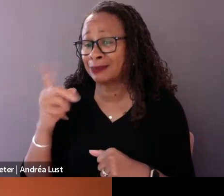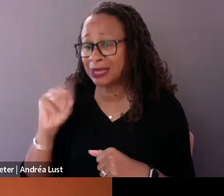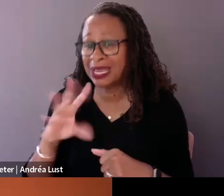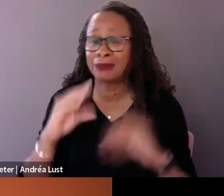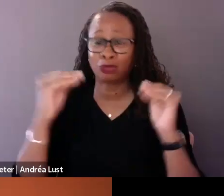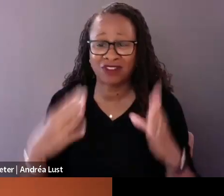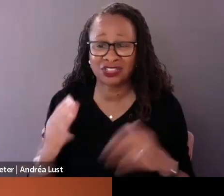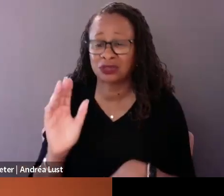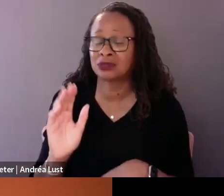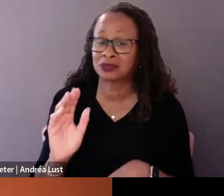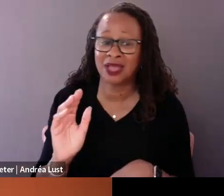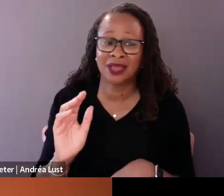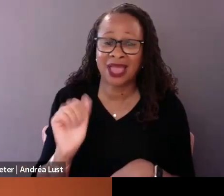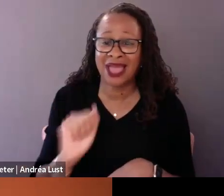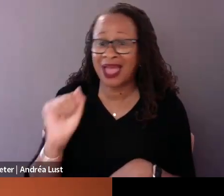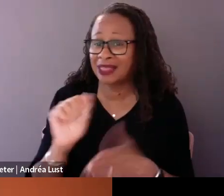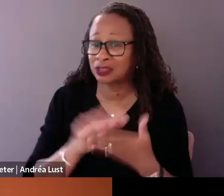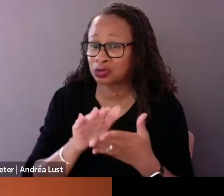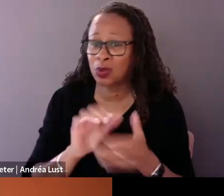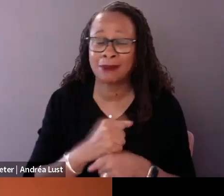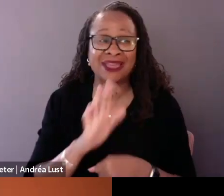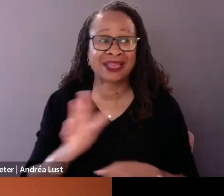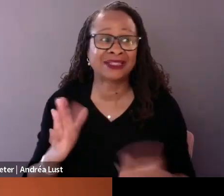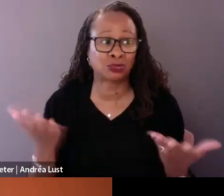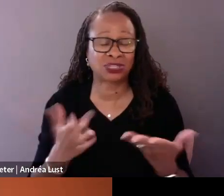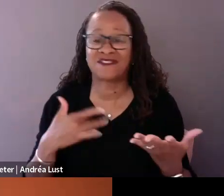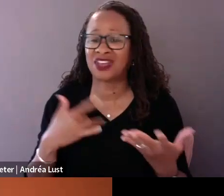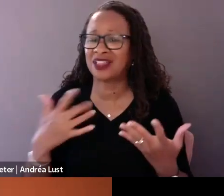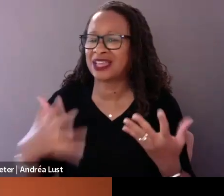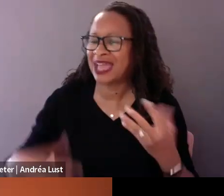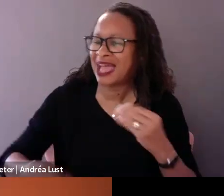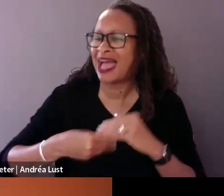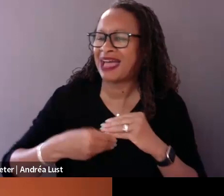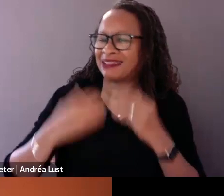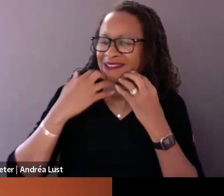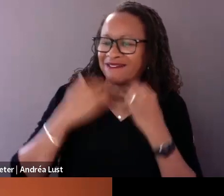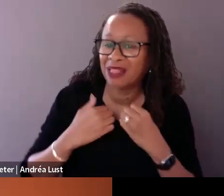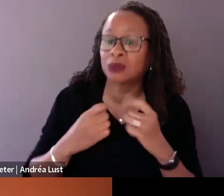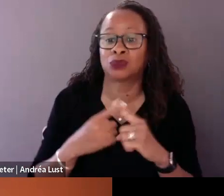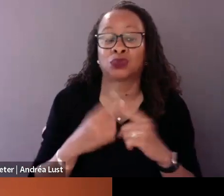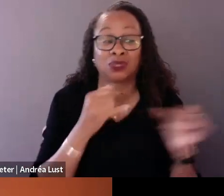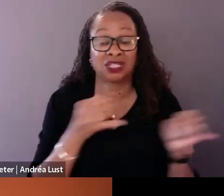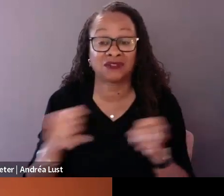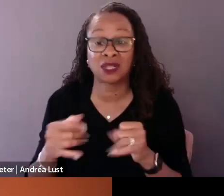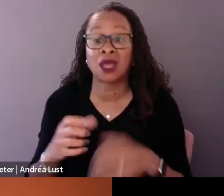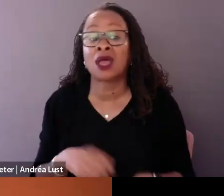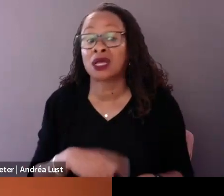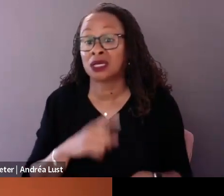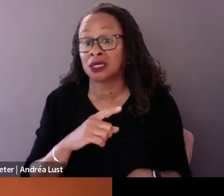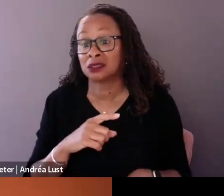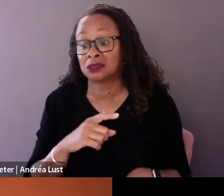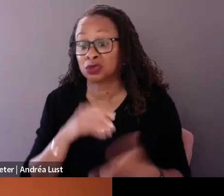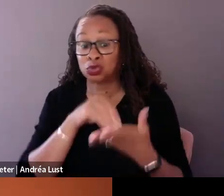and making his presence feel like a real added value to these individuals. I mean, the students, of course, were